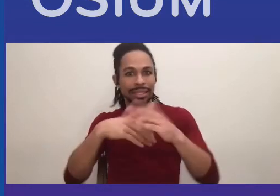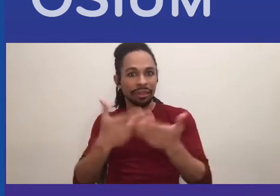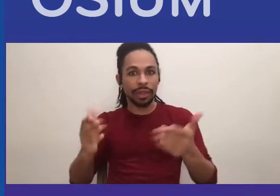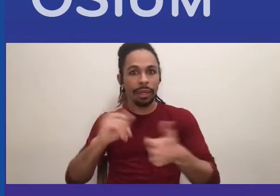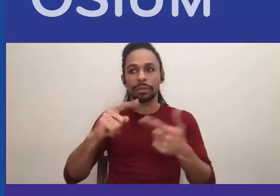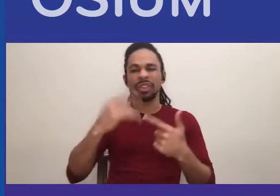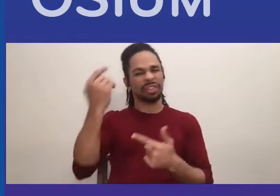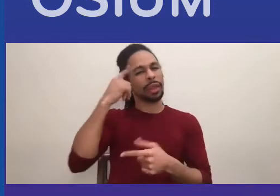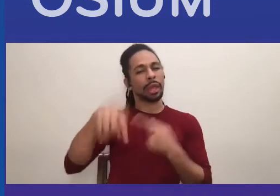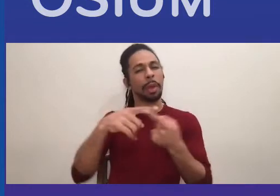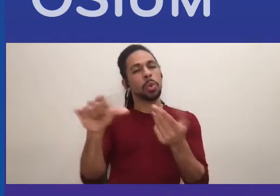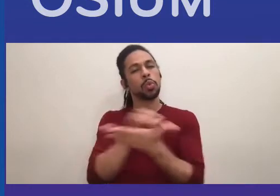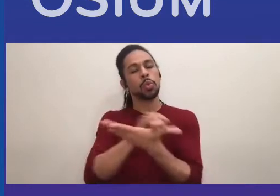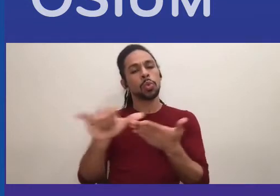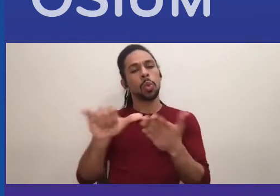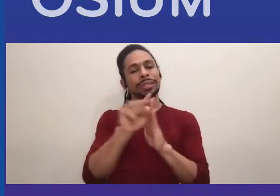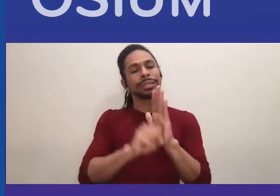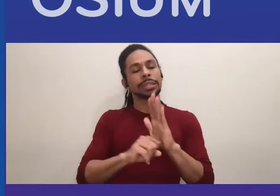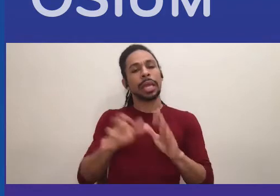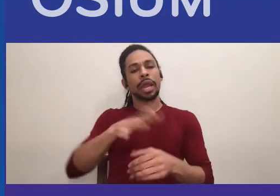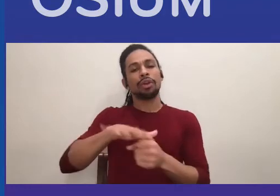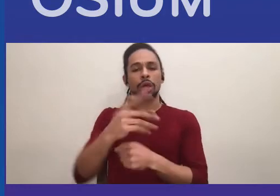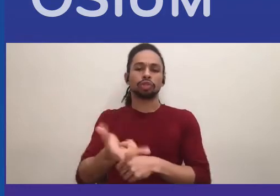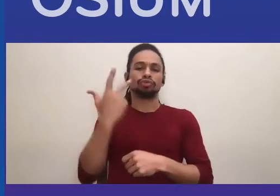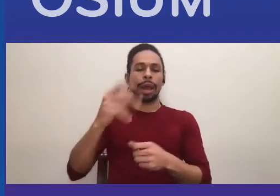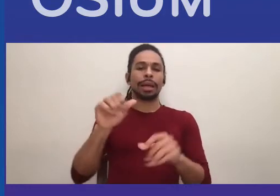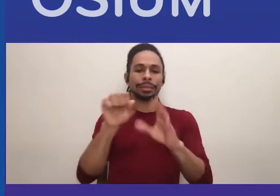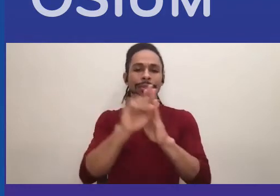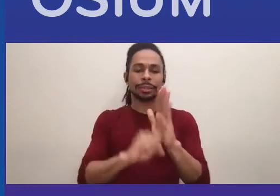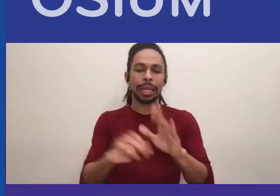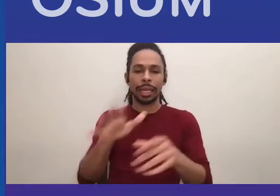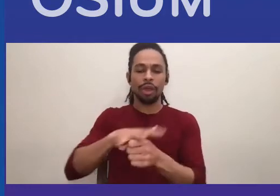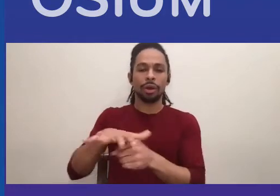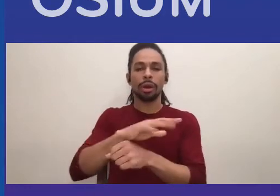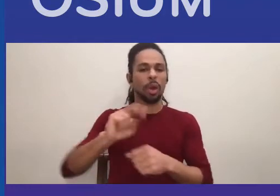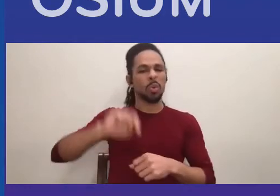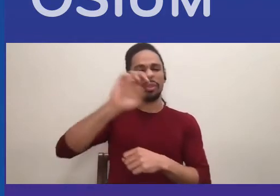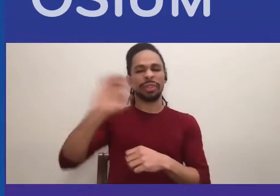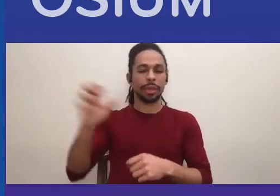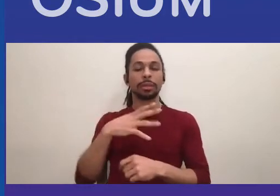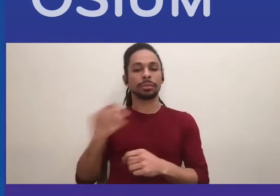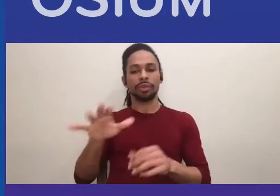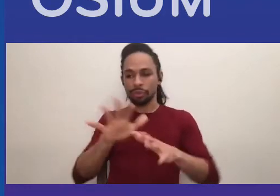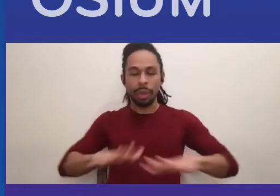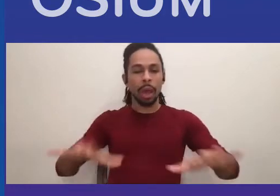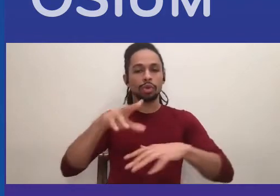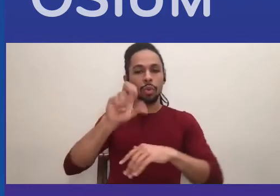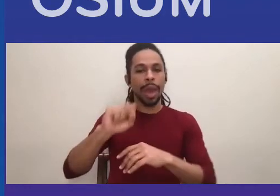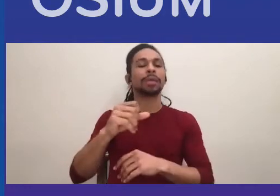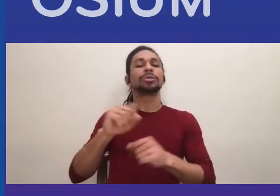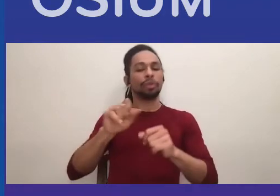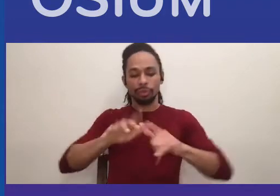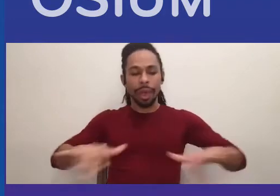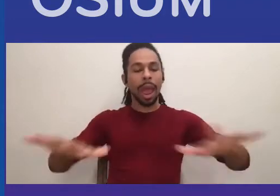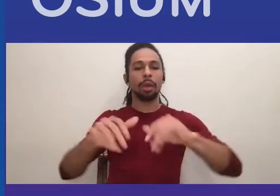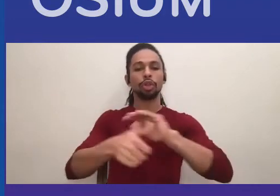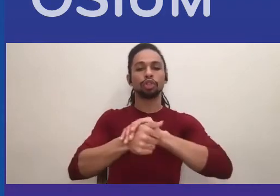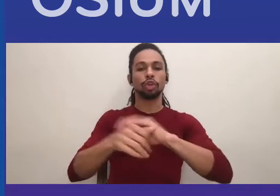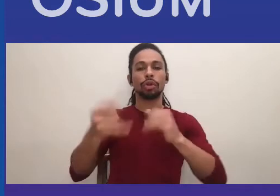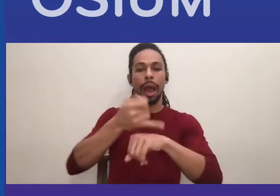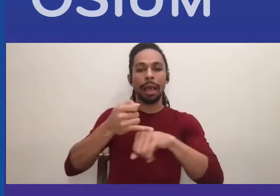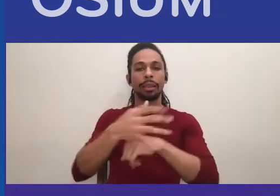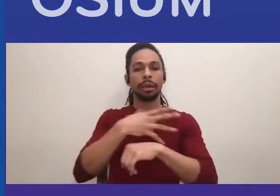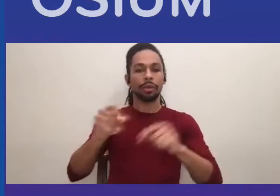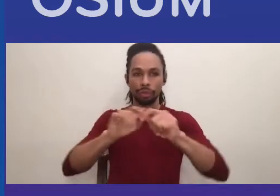area, New York State, the Northeast, and throughout the US and throughout Turtle Island and throughout the world, like what are the very real things